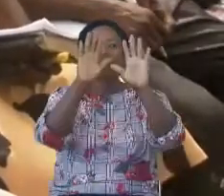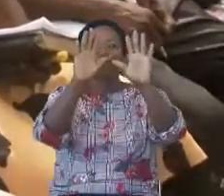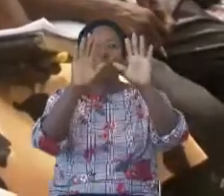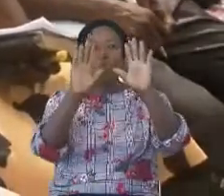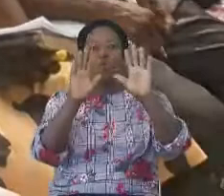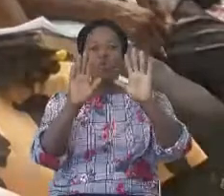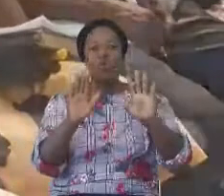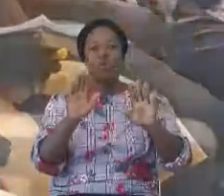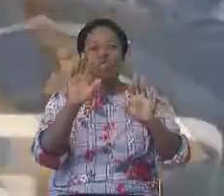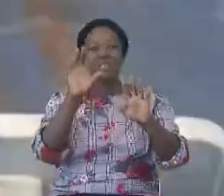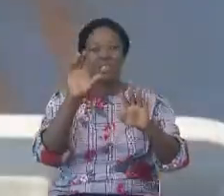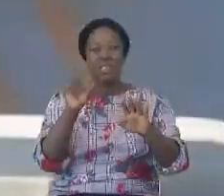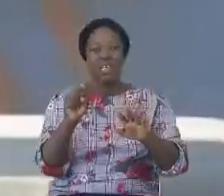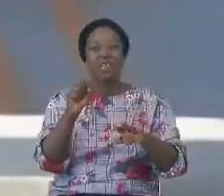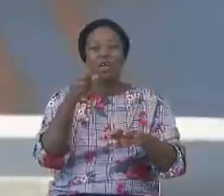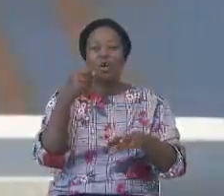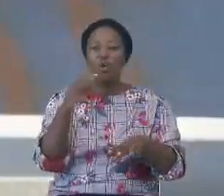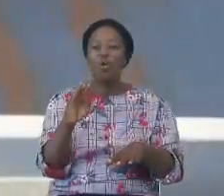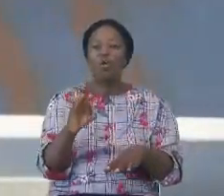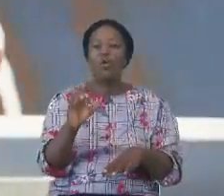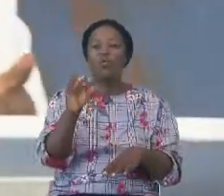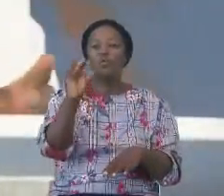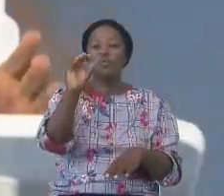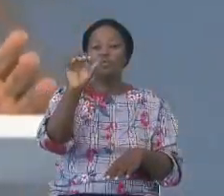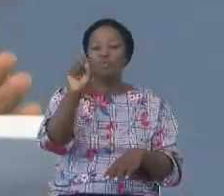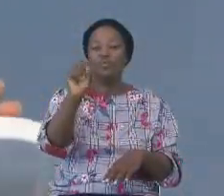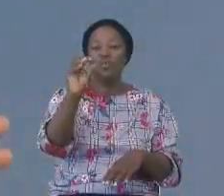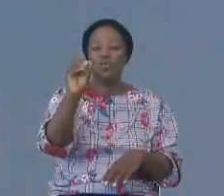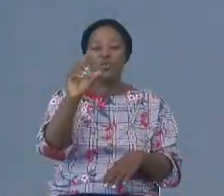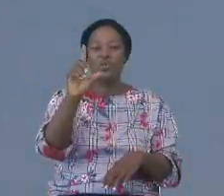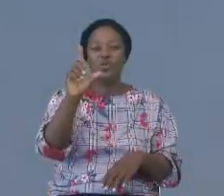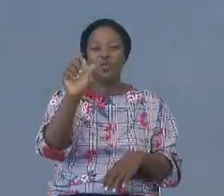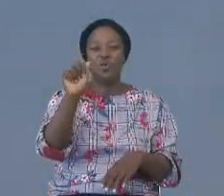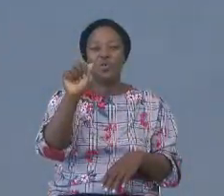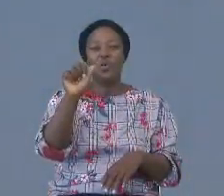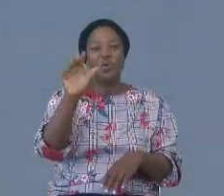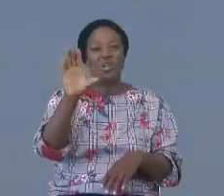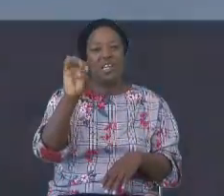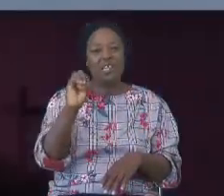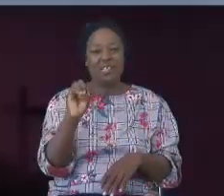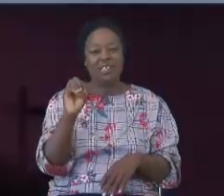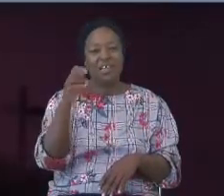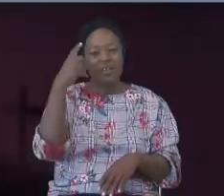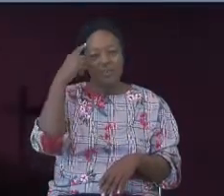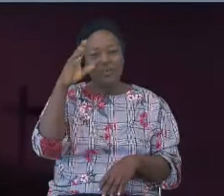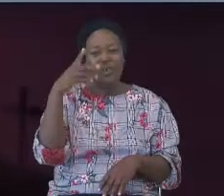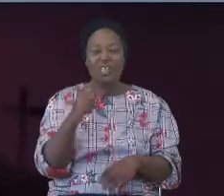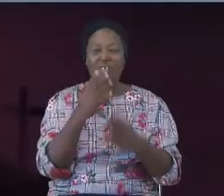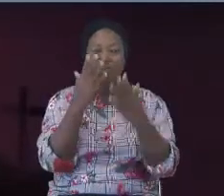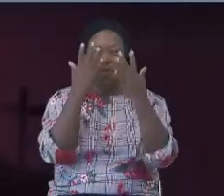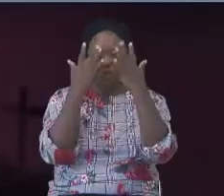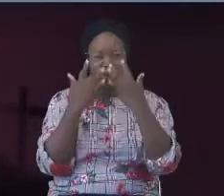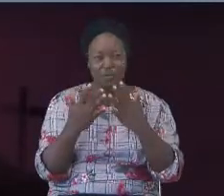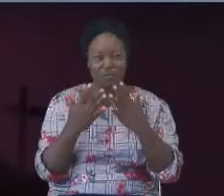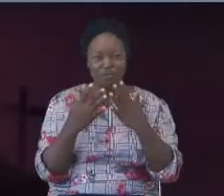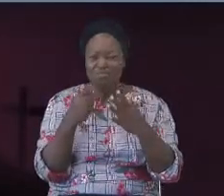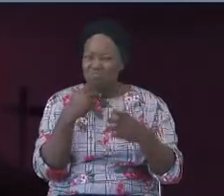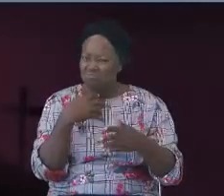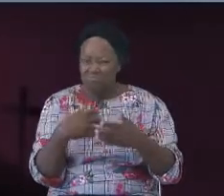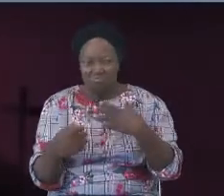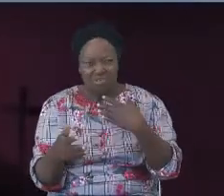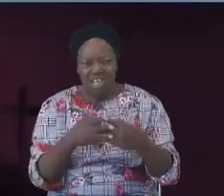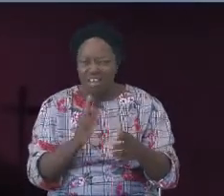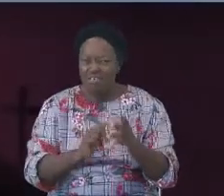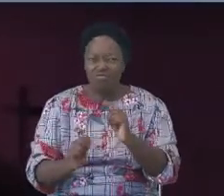Look at number four here. Number four is the wonder of solace for the sorrowful. Whatever sorrow is in your